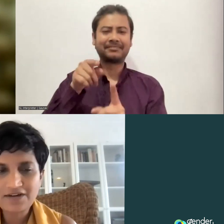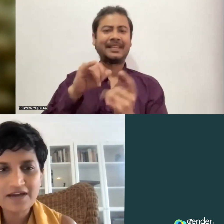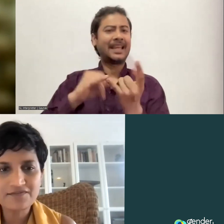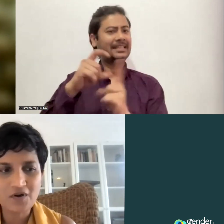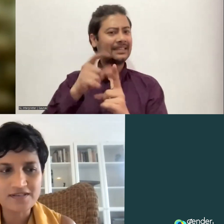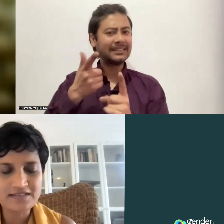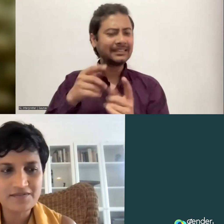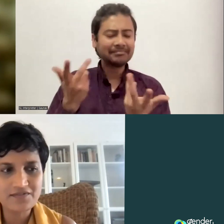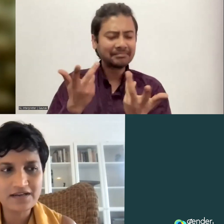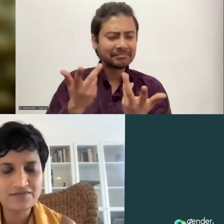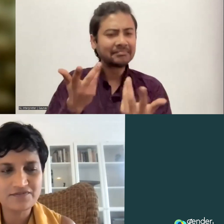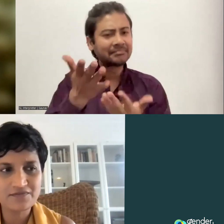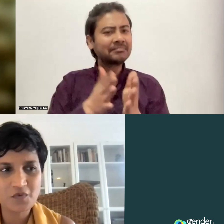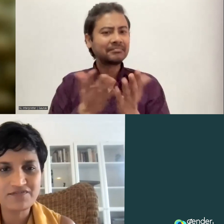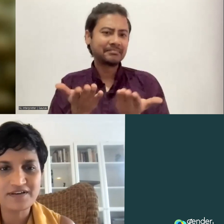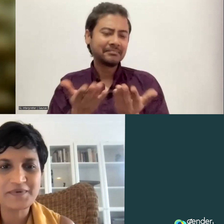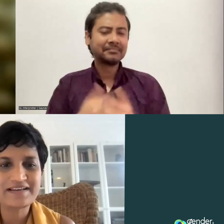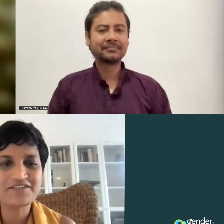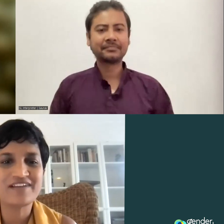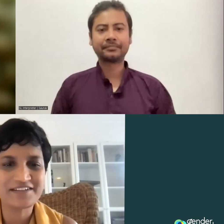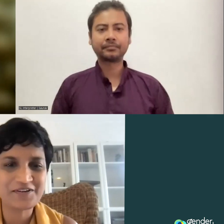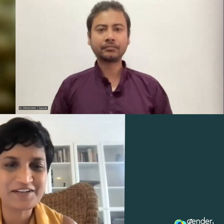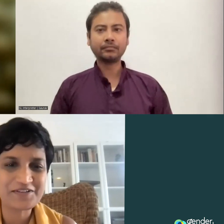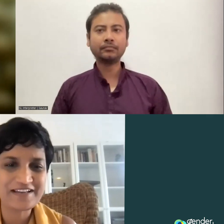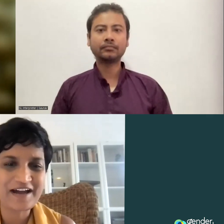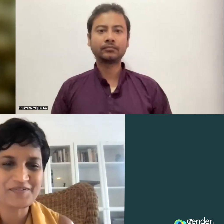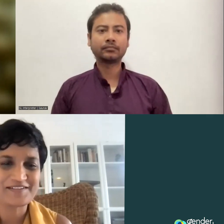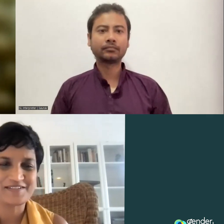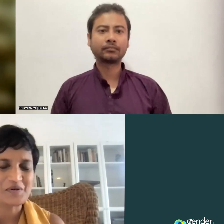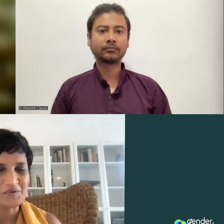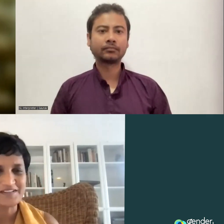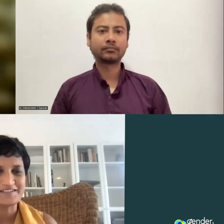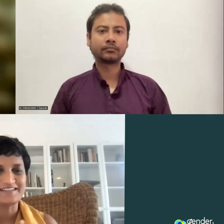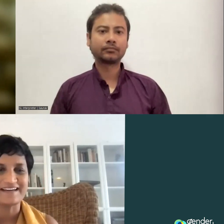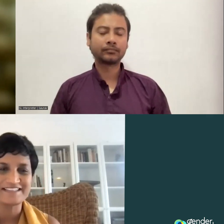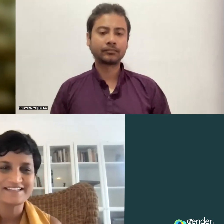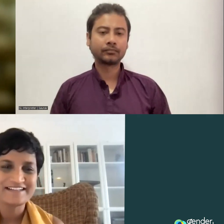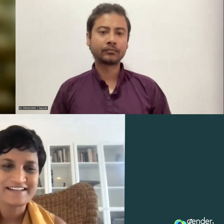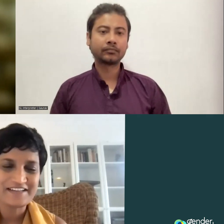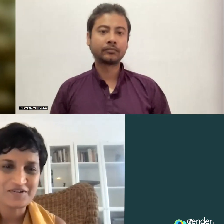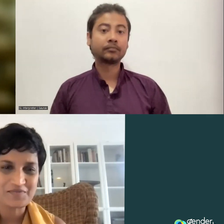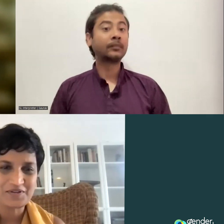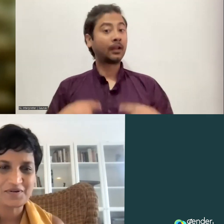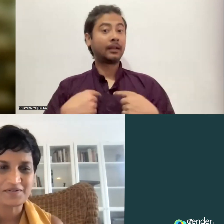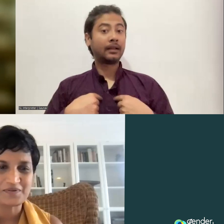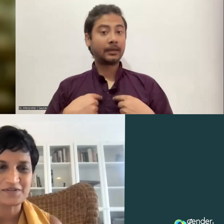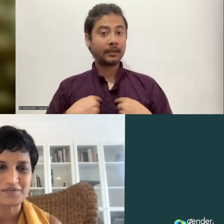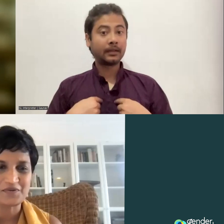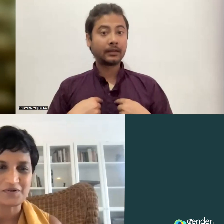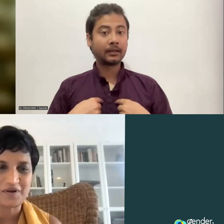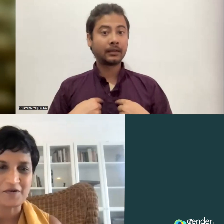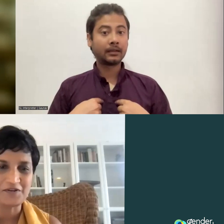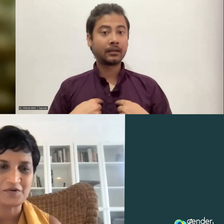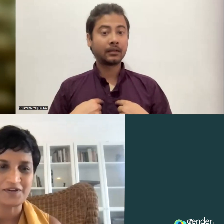I mean, I've kind of quite frequently reflected on it. Like how there is this whole theory that your kind of